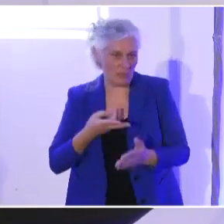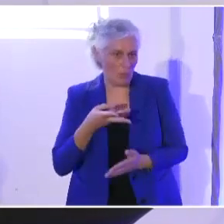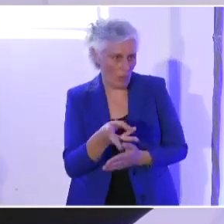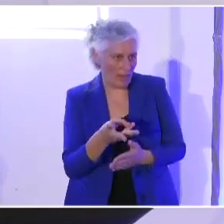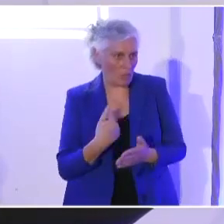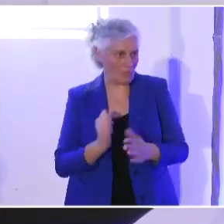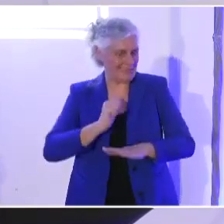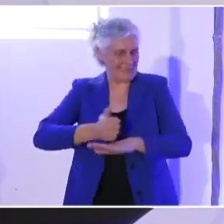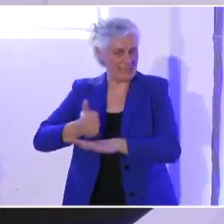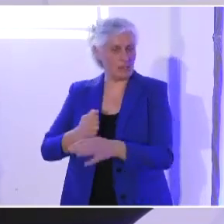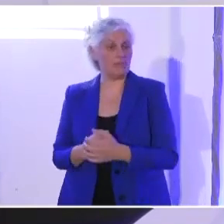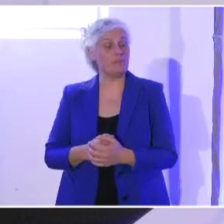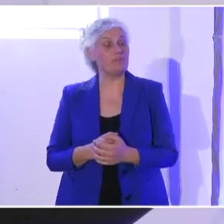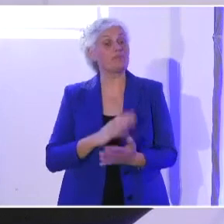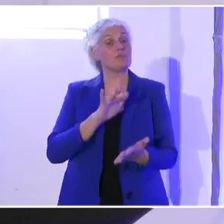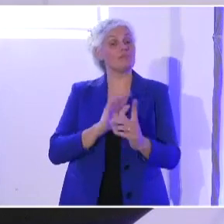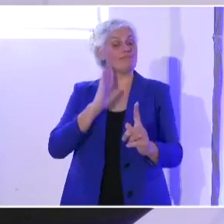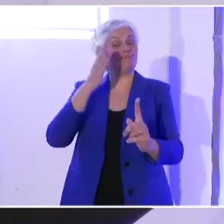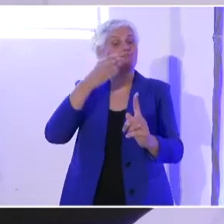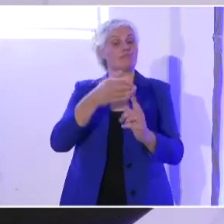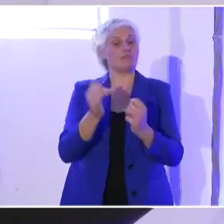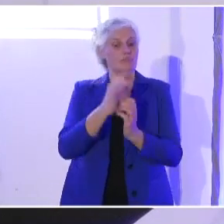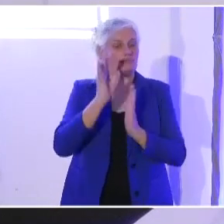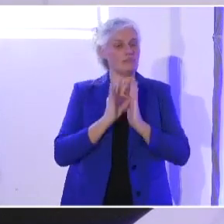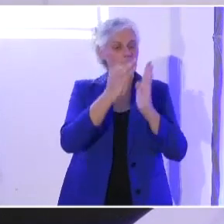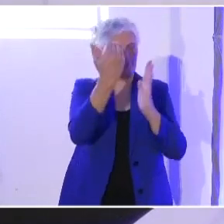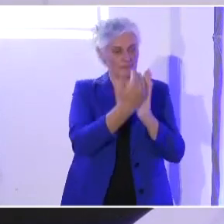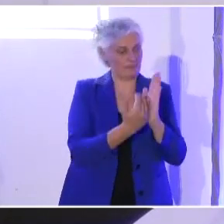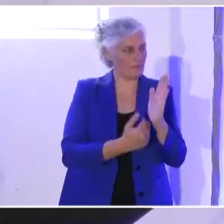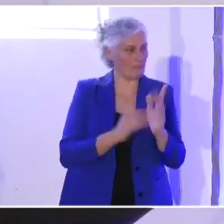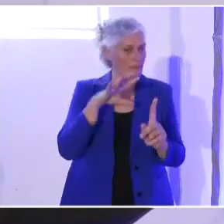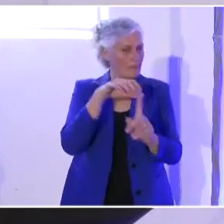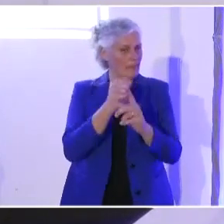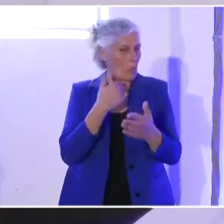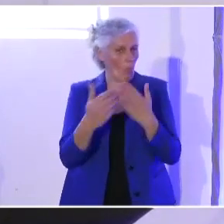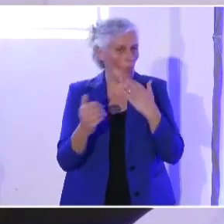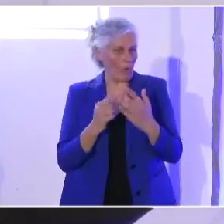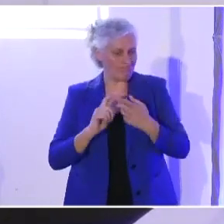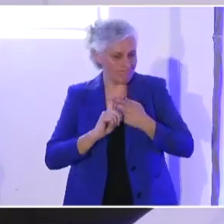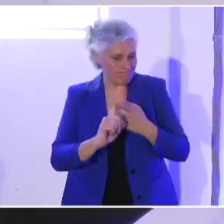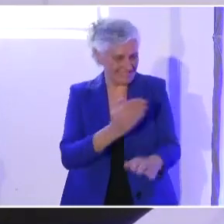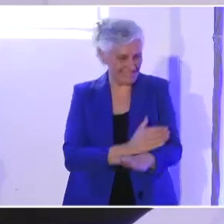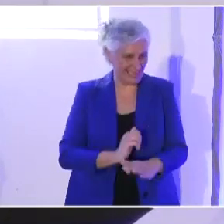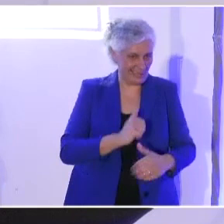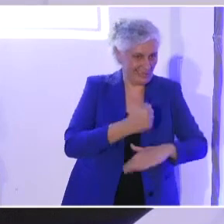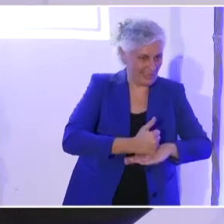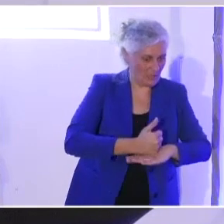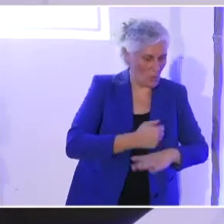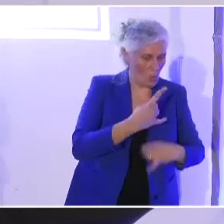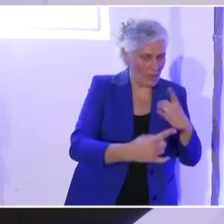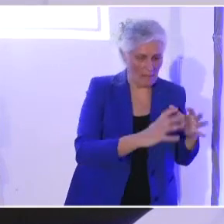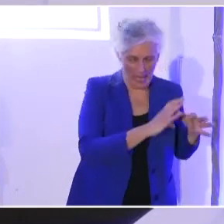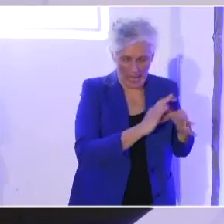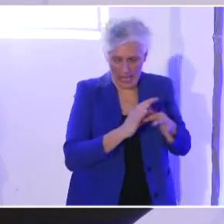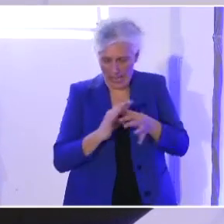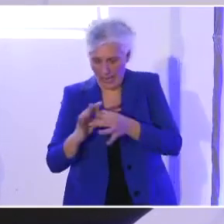out. The central premise of the guidelines is to identify a consistent starting point that is linked to